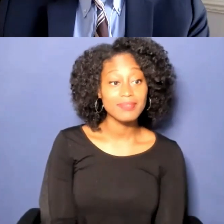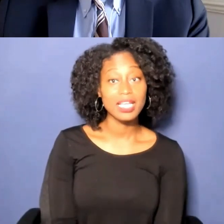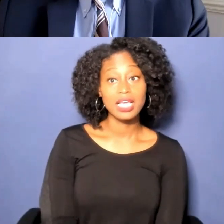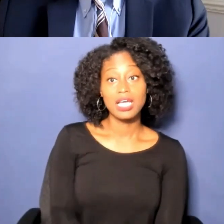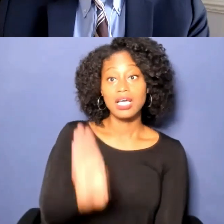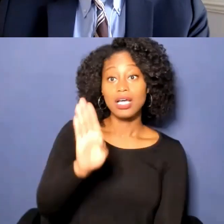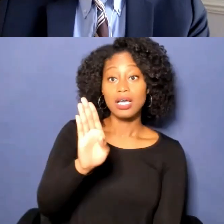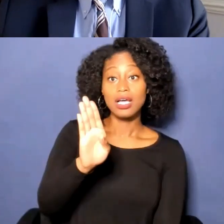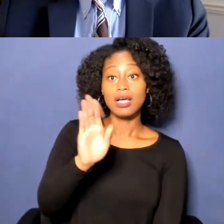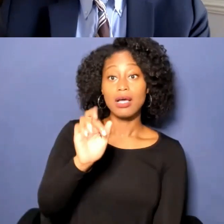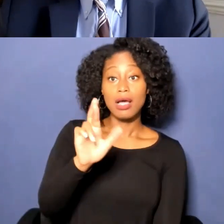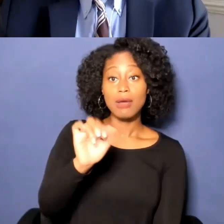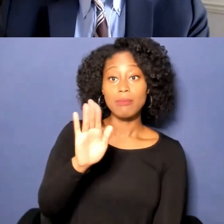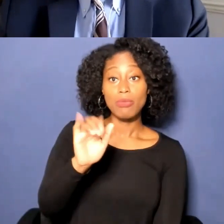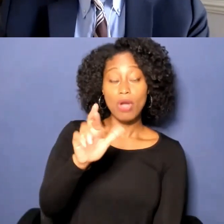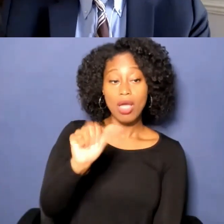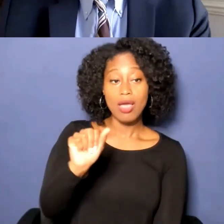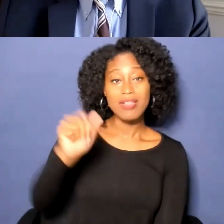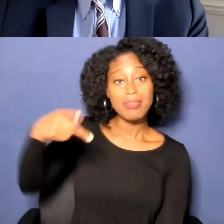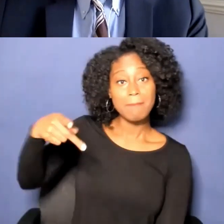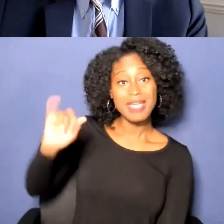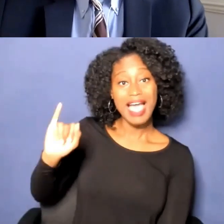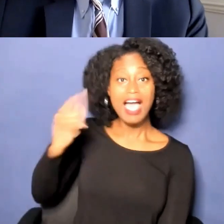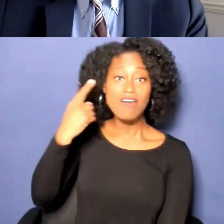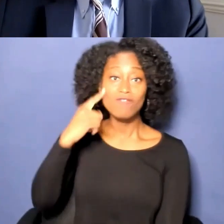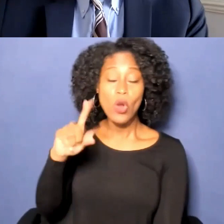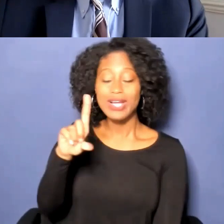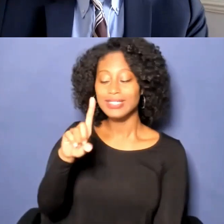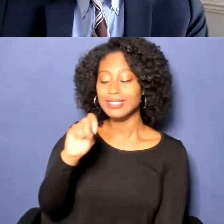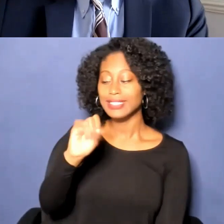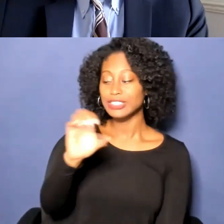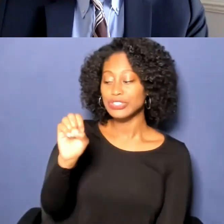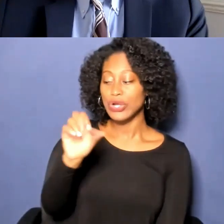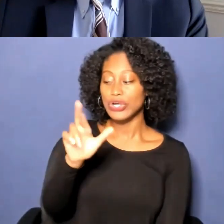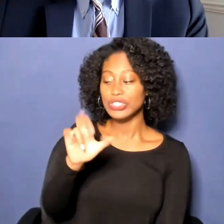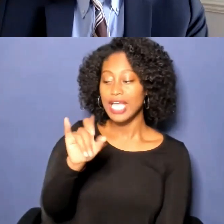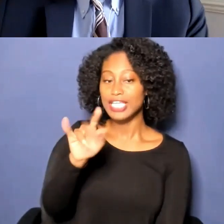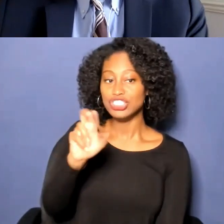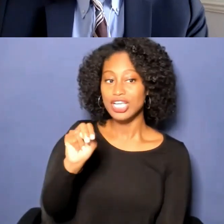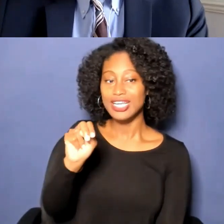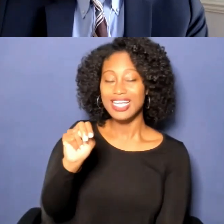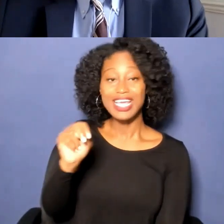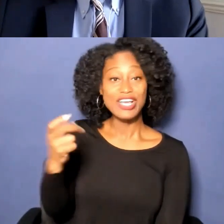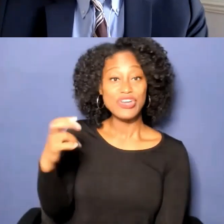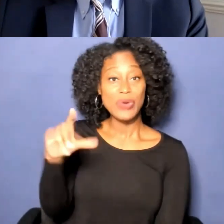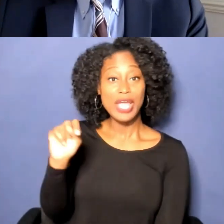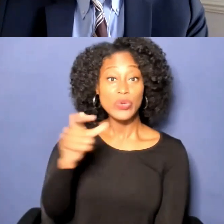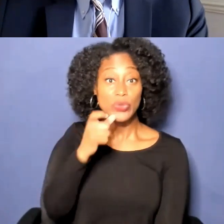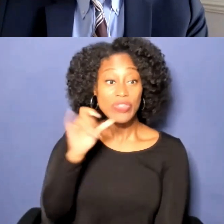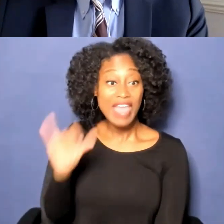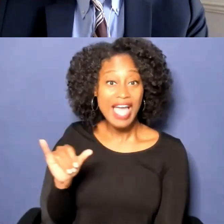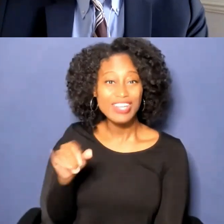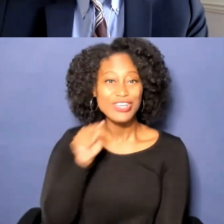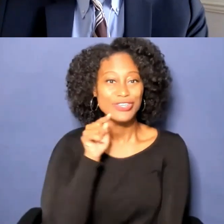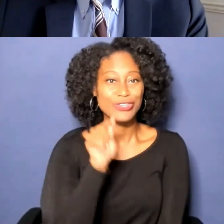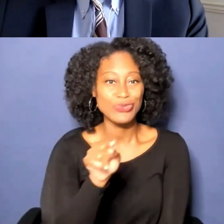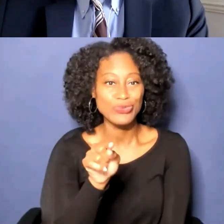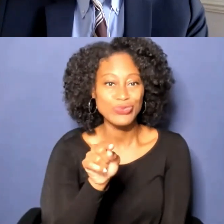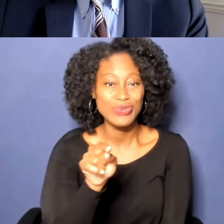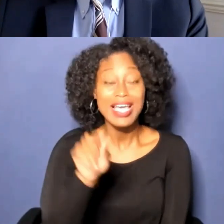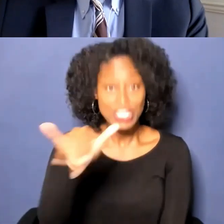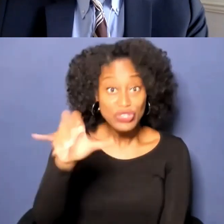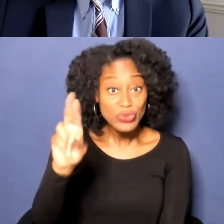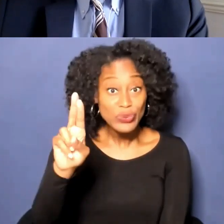The PI of the dissertation grant is you. Yeah. Not your advisor. It's